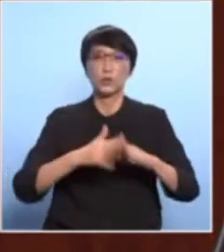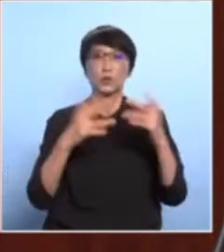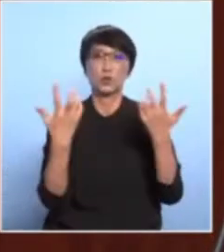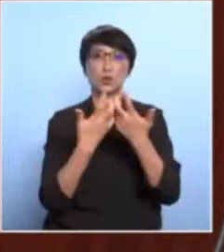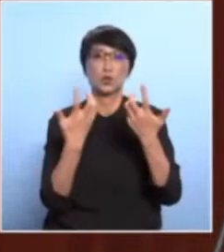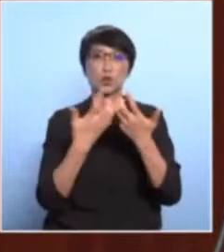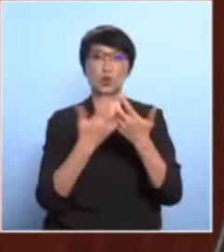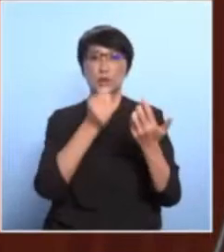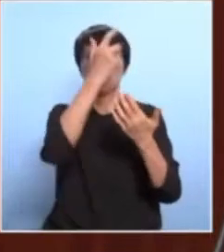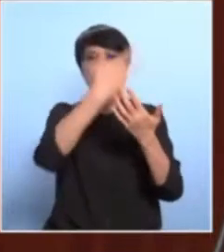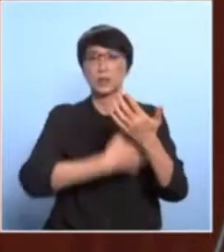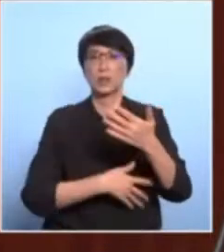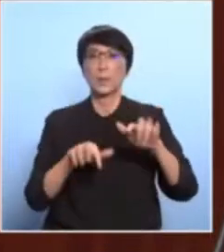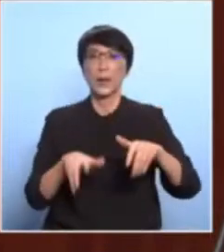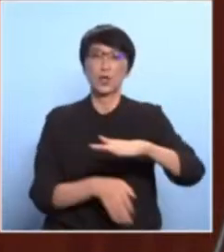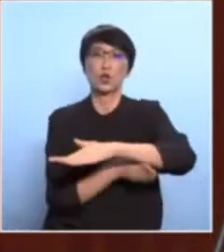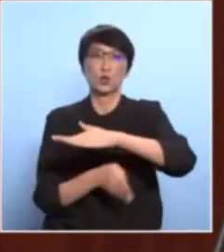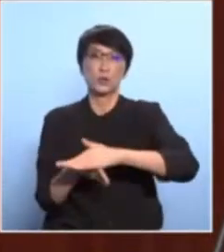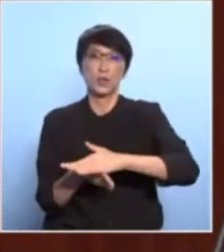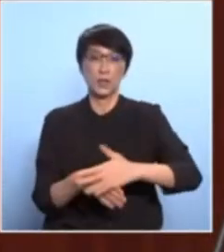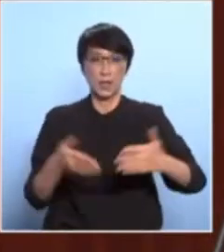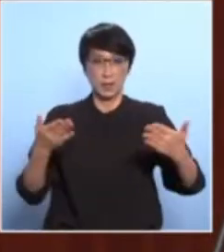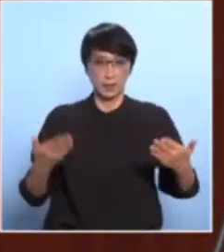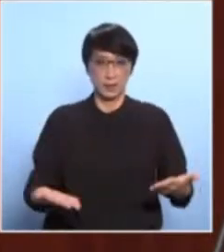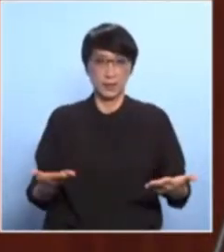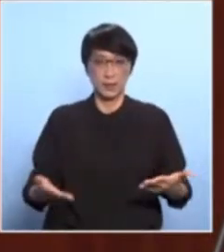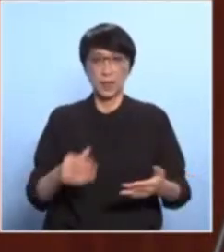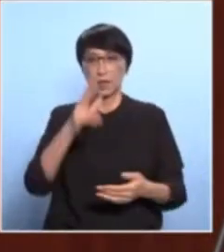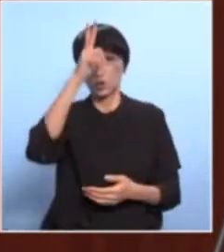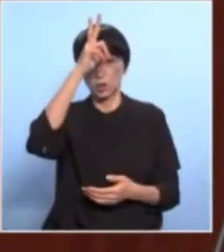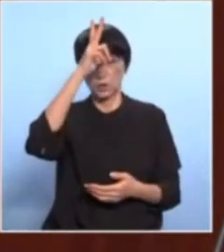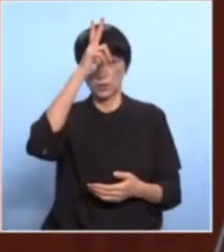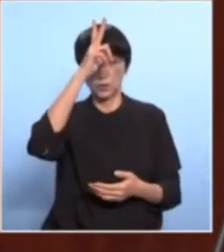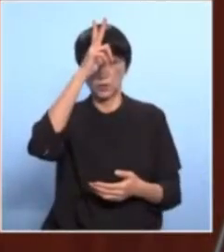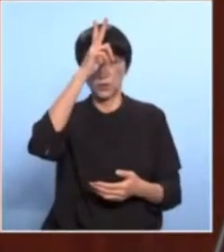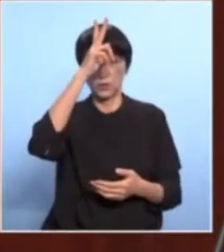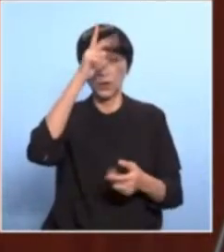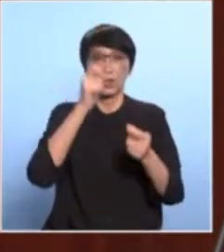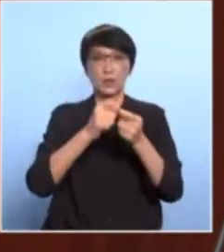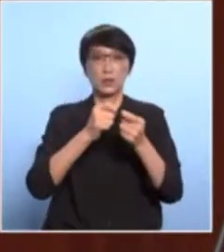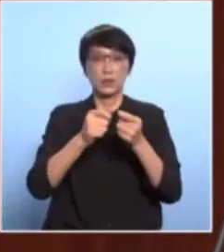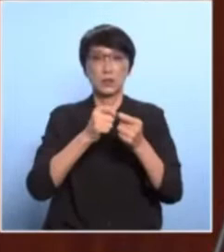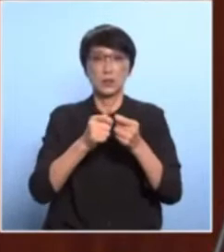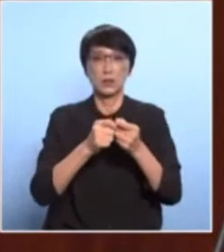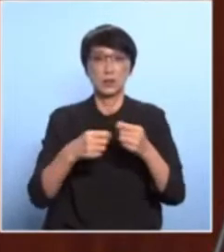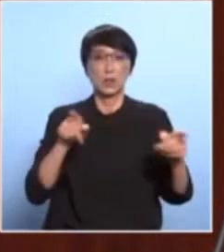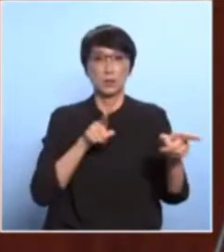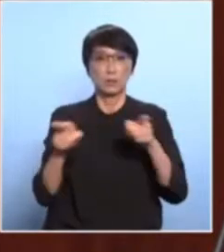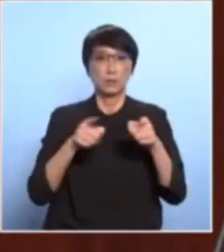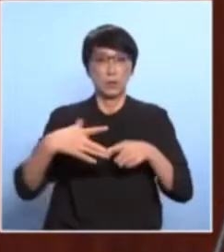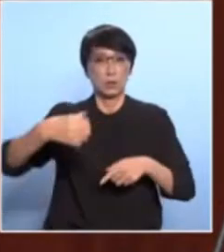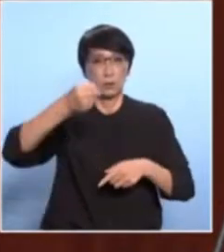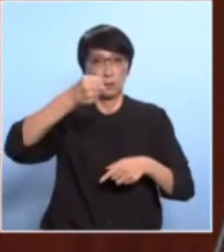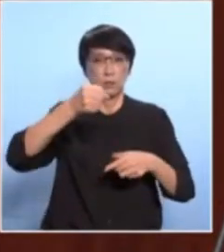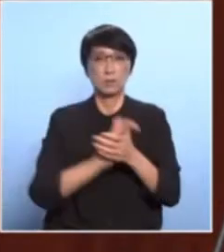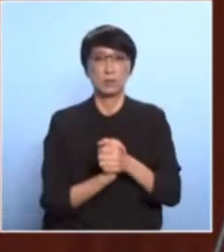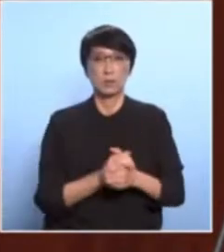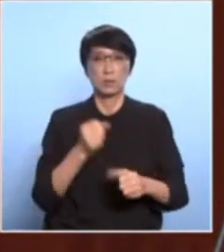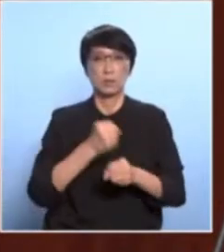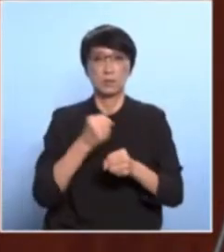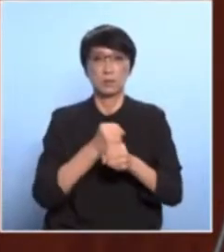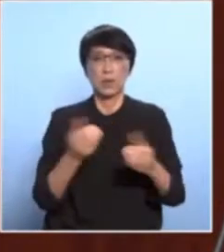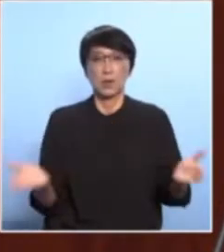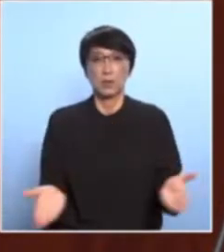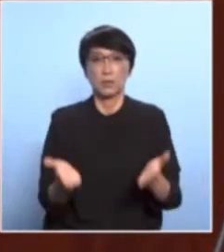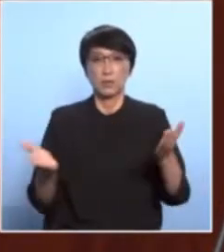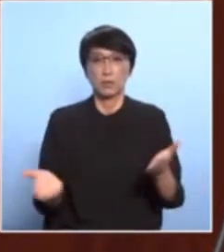put forward its recommendations early next year. The government will set up the Digital Policy Office by merging the existing Office of